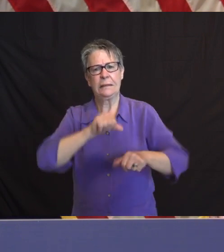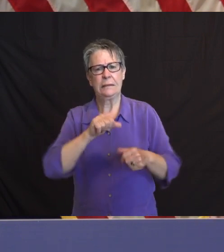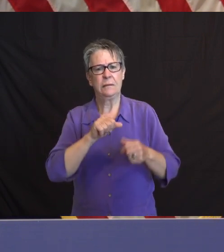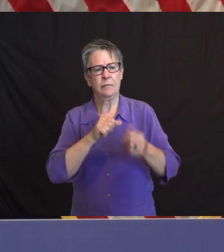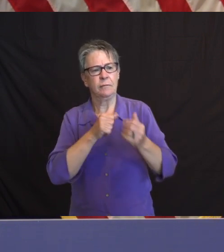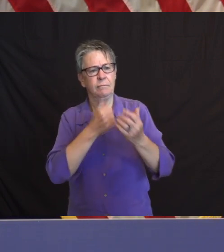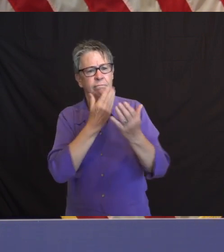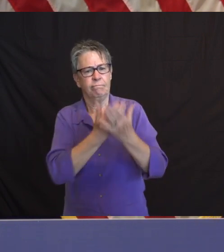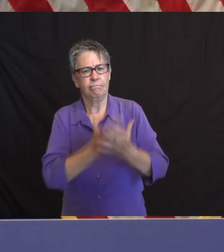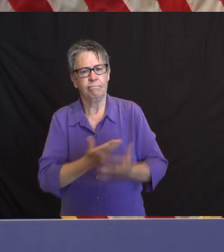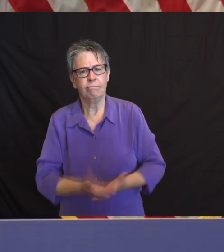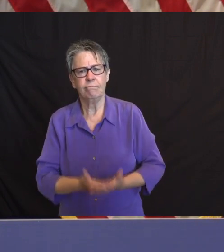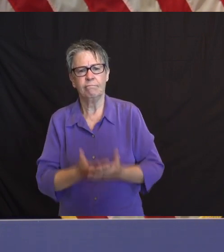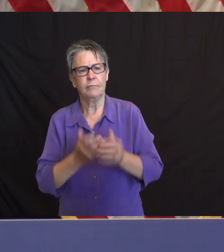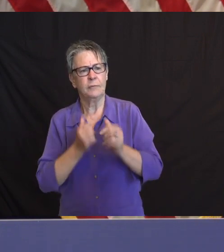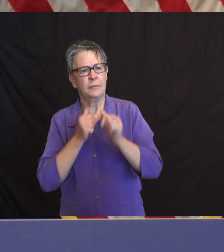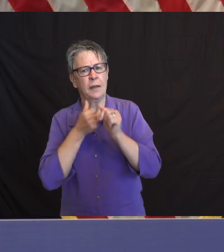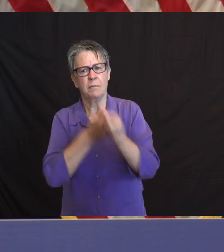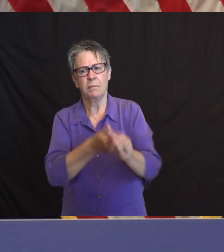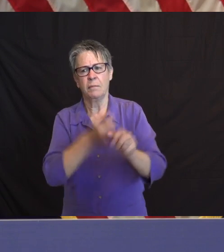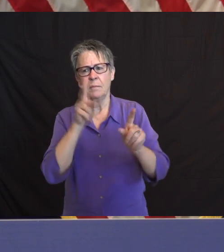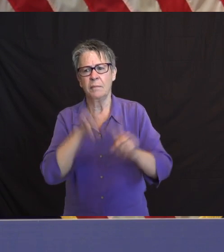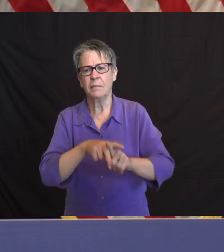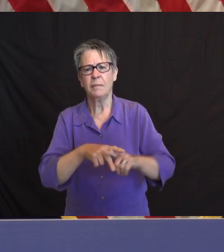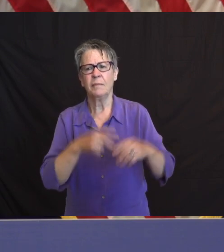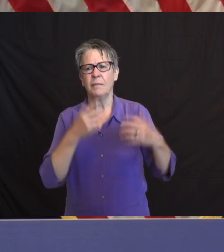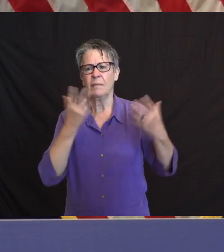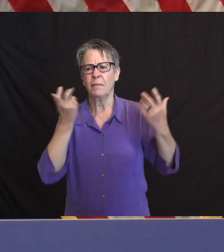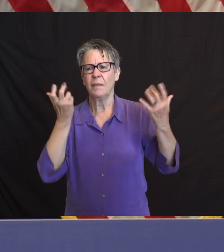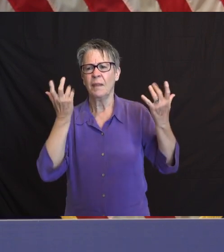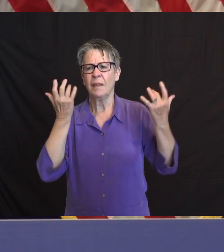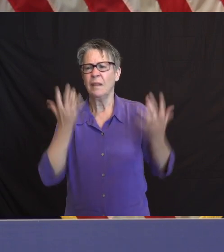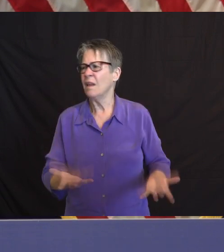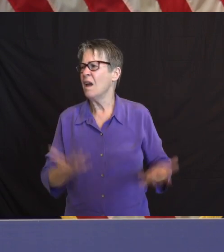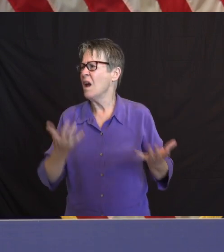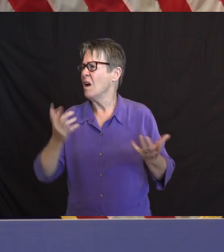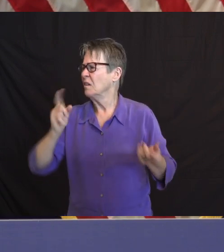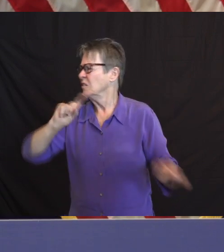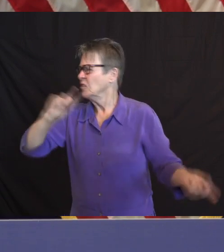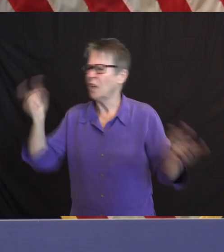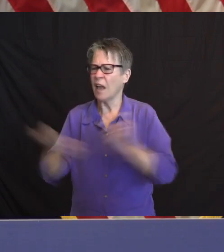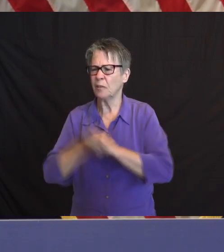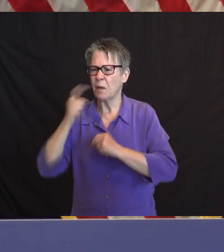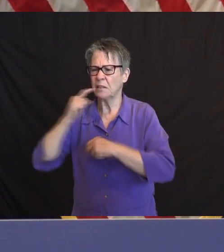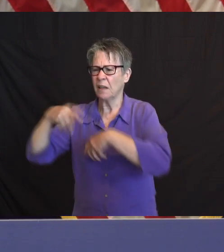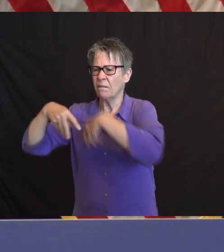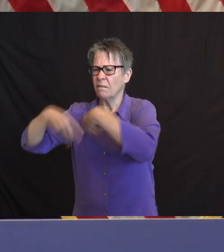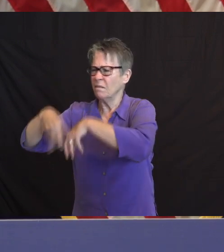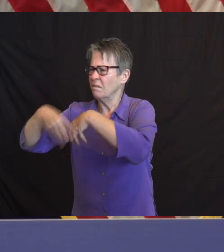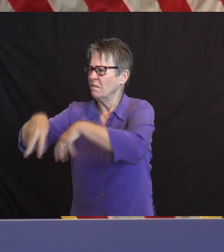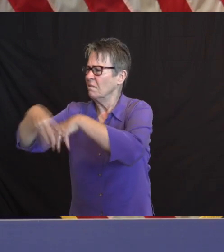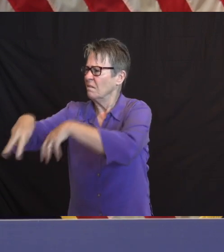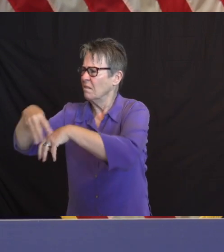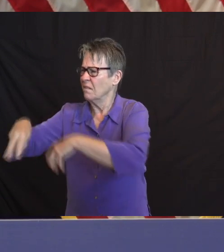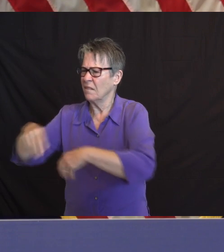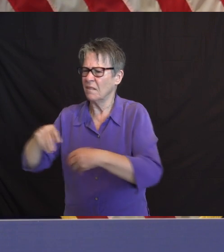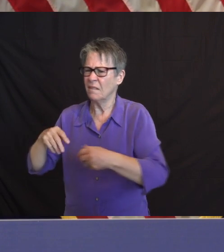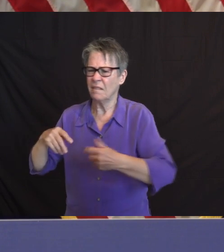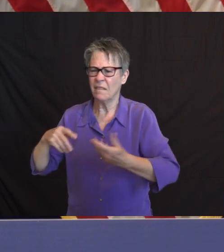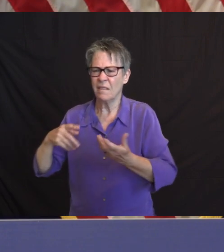this seems to be changing for protests. Why doesn't the executive order apply